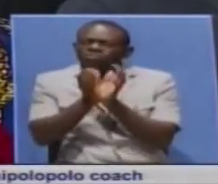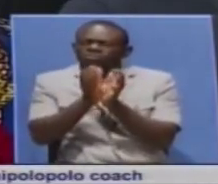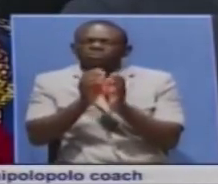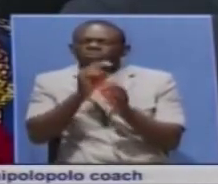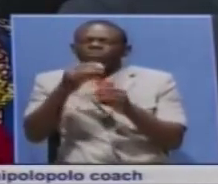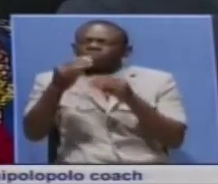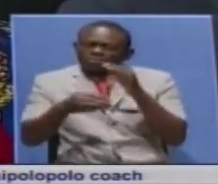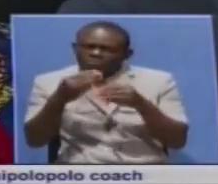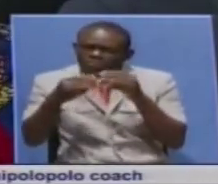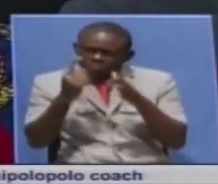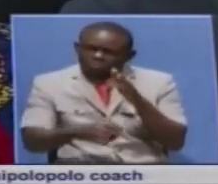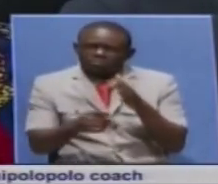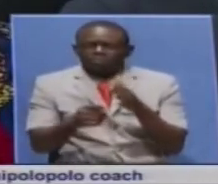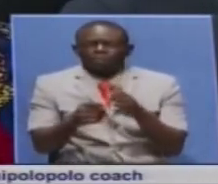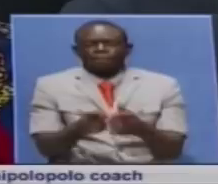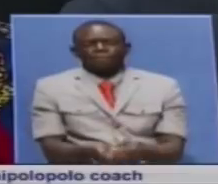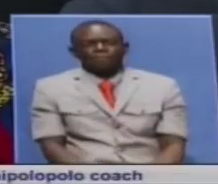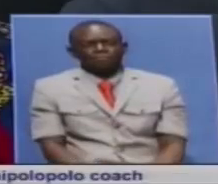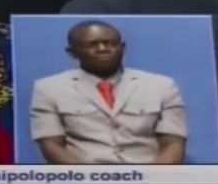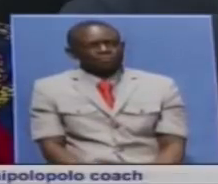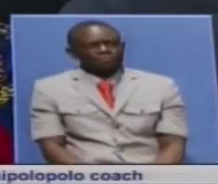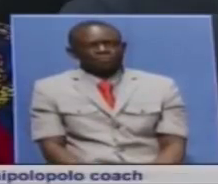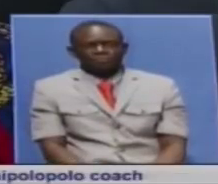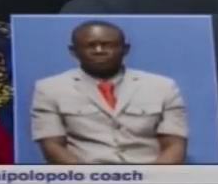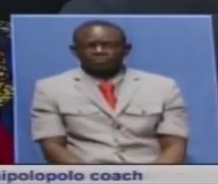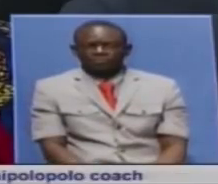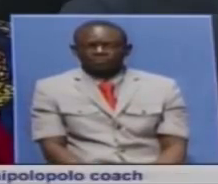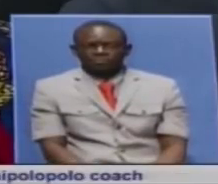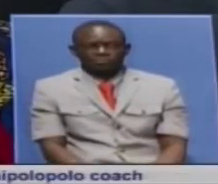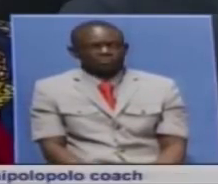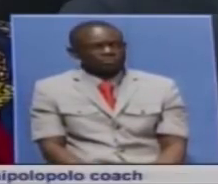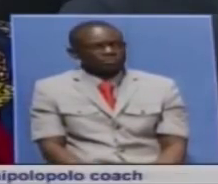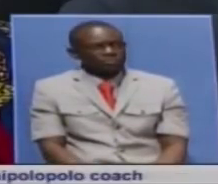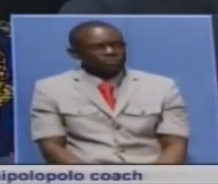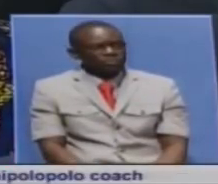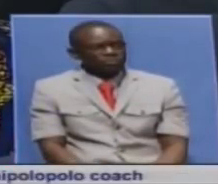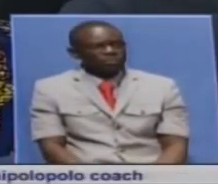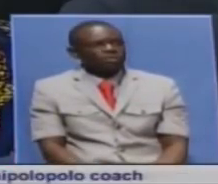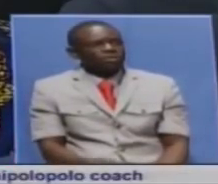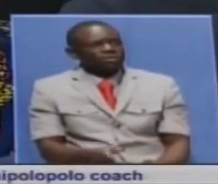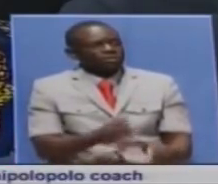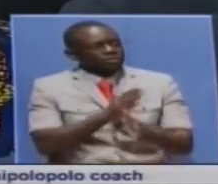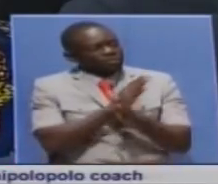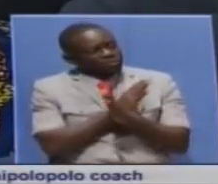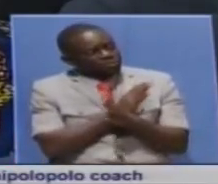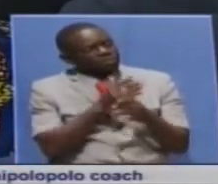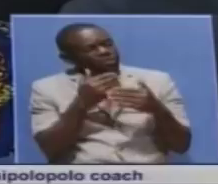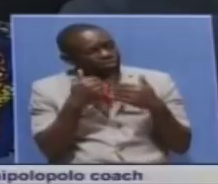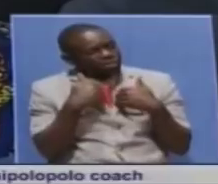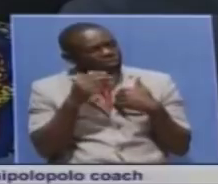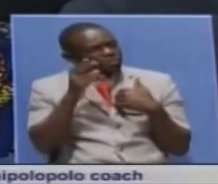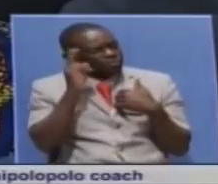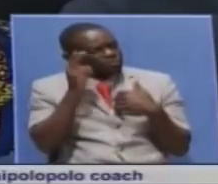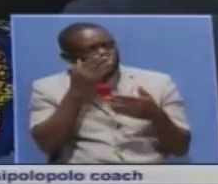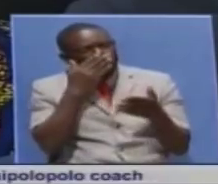the movable heritage that the country has. So the stories you are talking